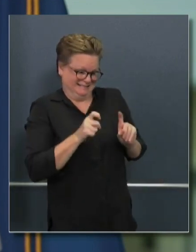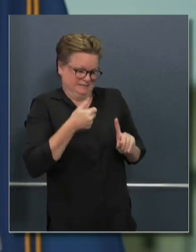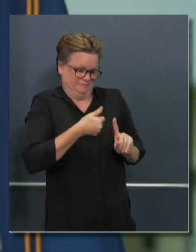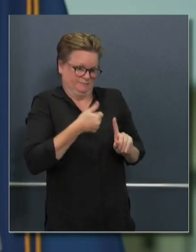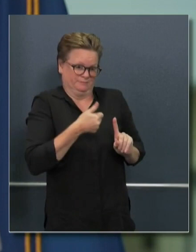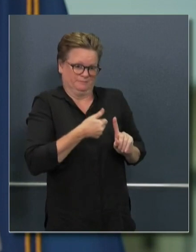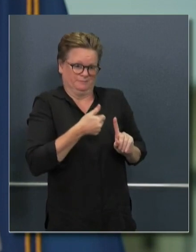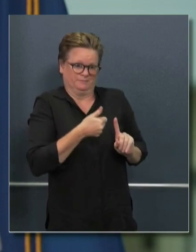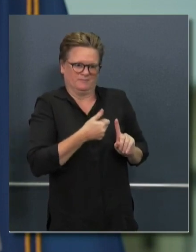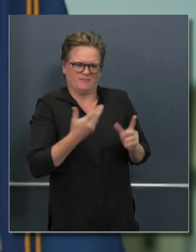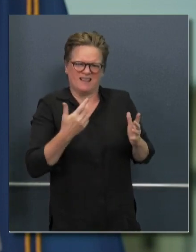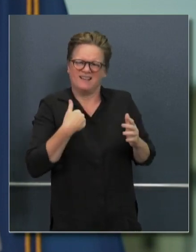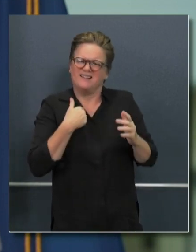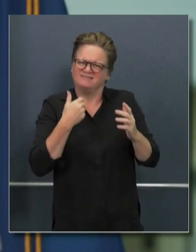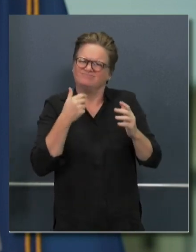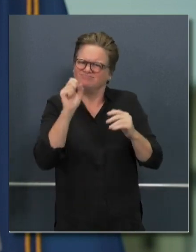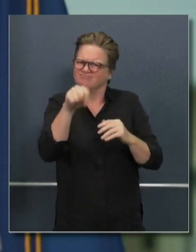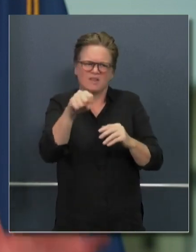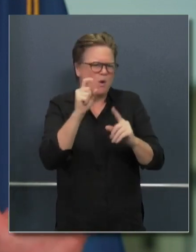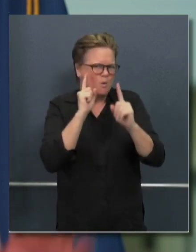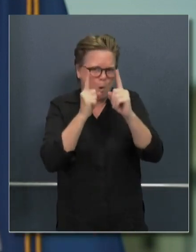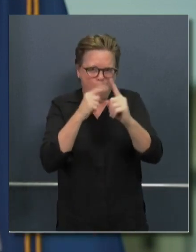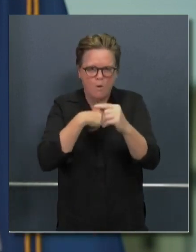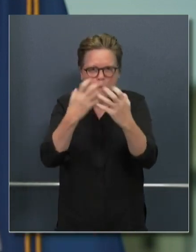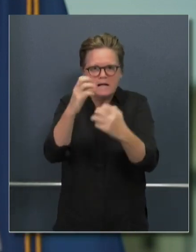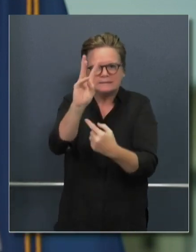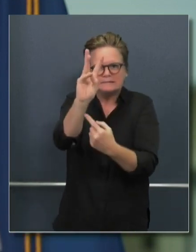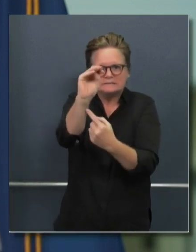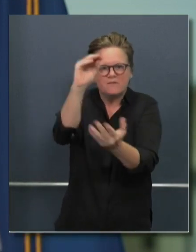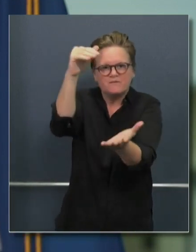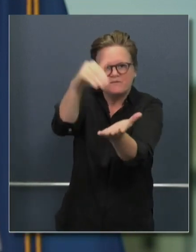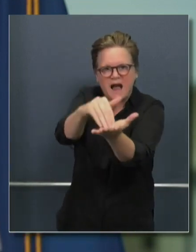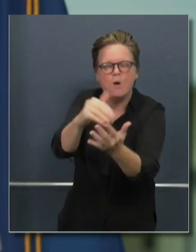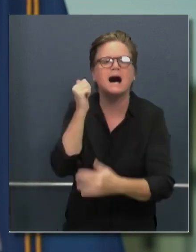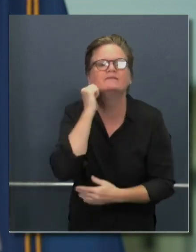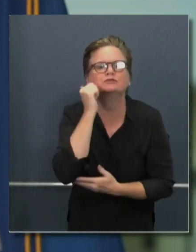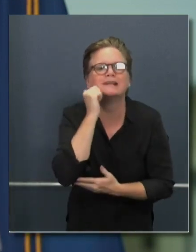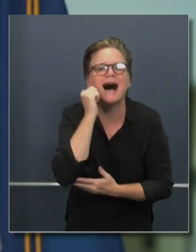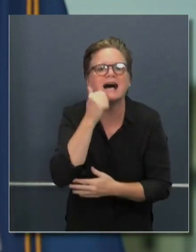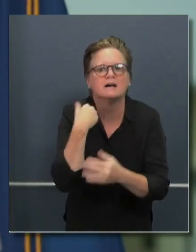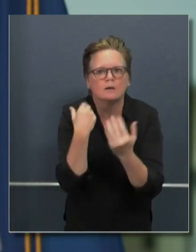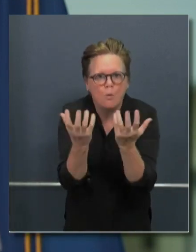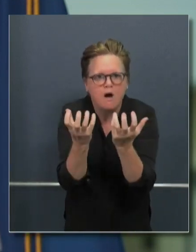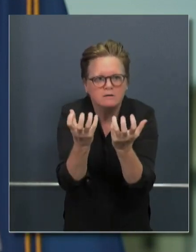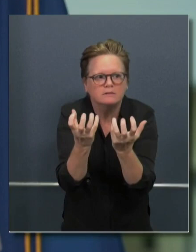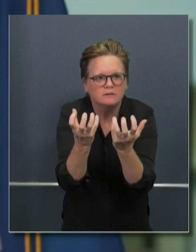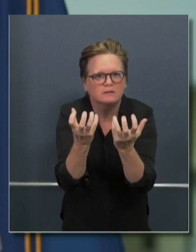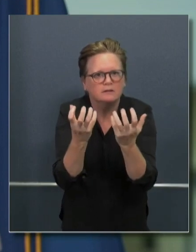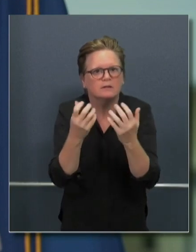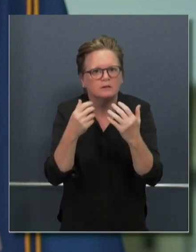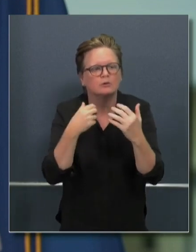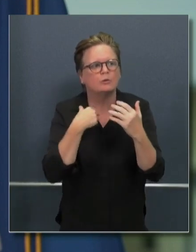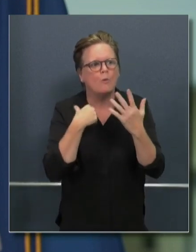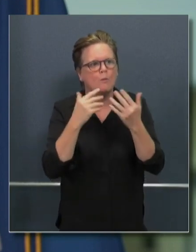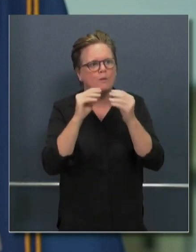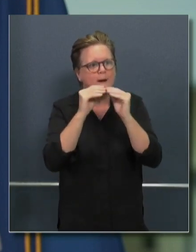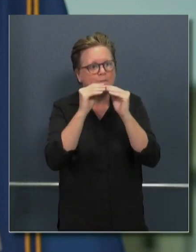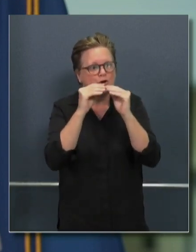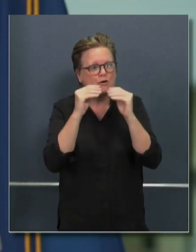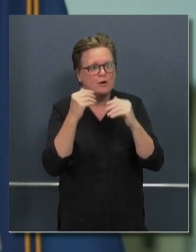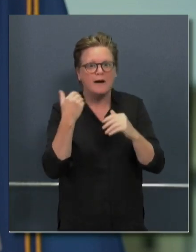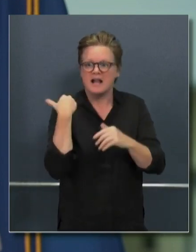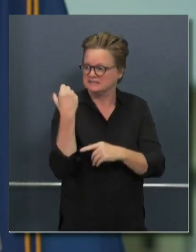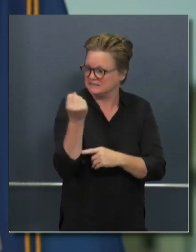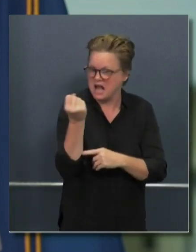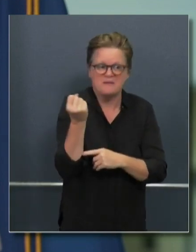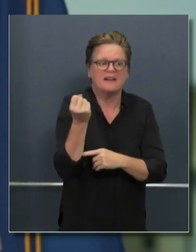base goal. We've been battling that. We did over 78,000 on Saturday, a little over 66,000. We did a little